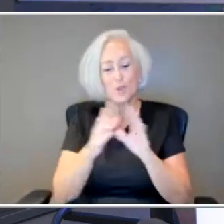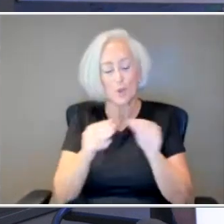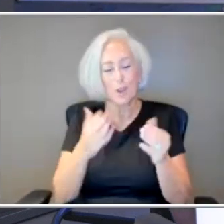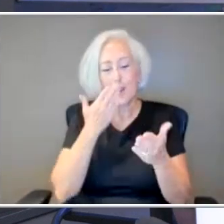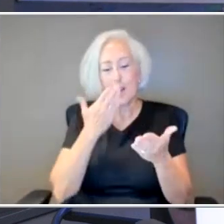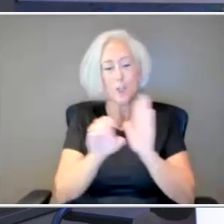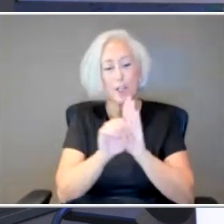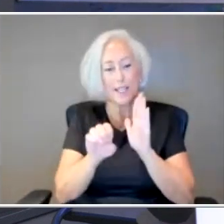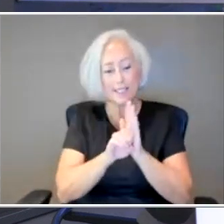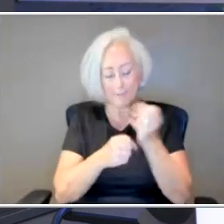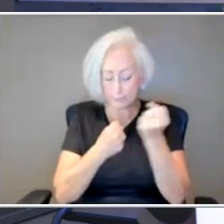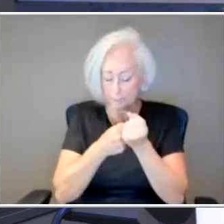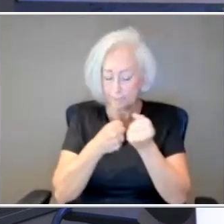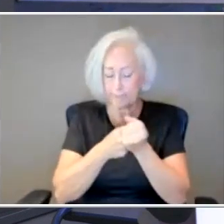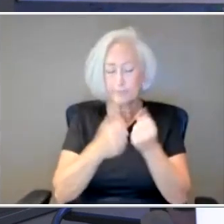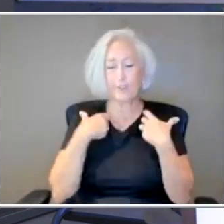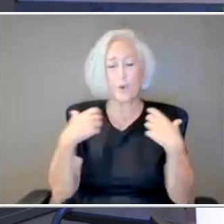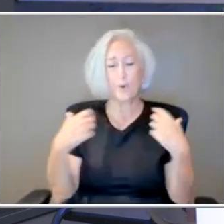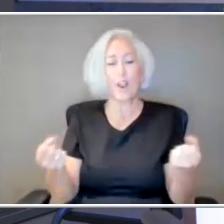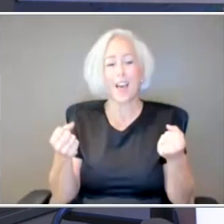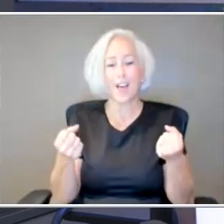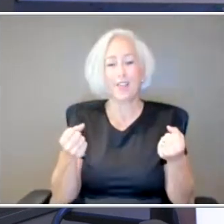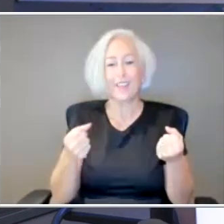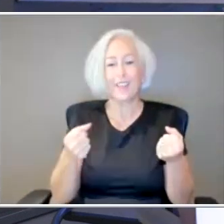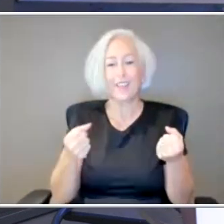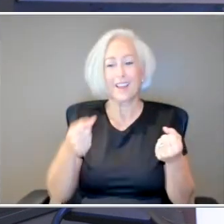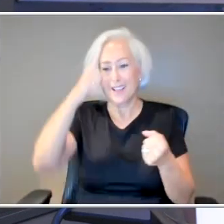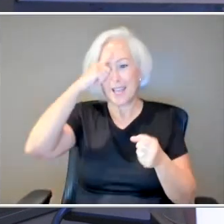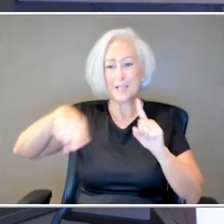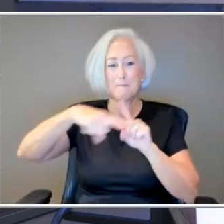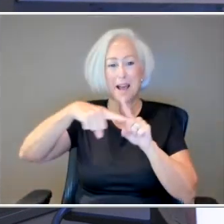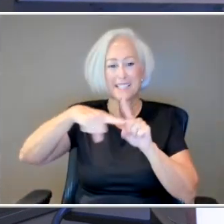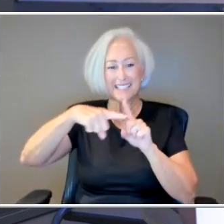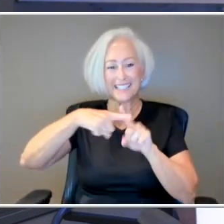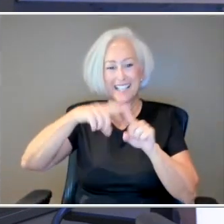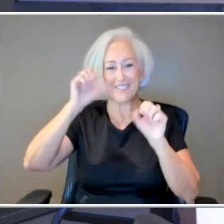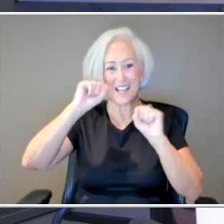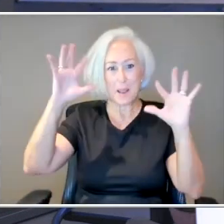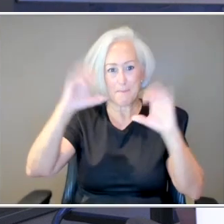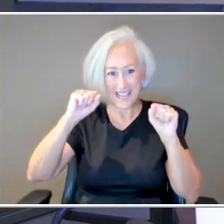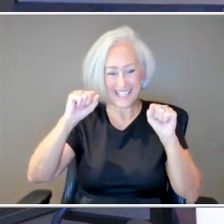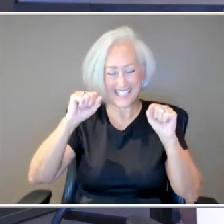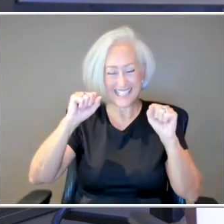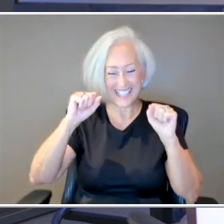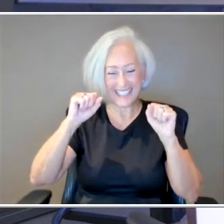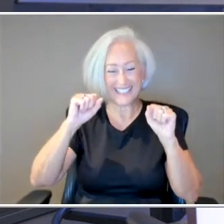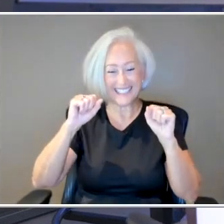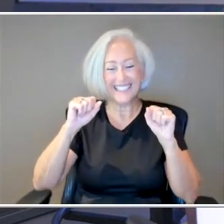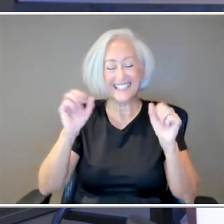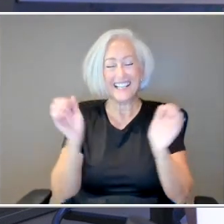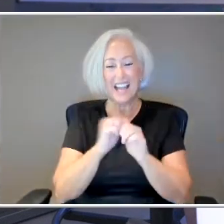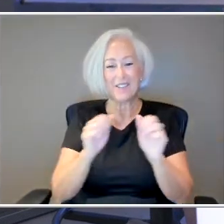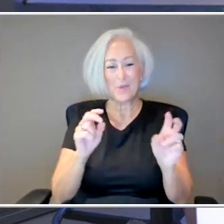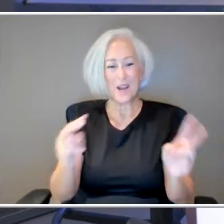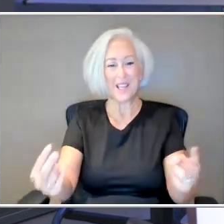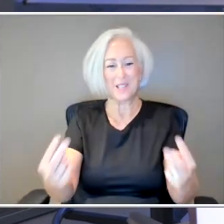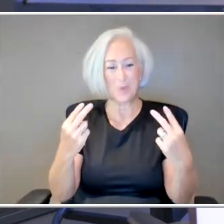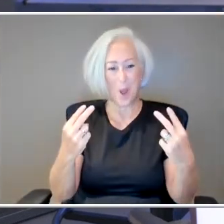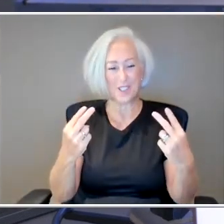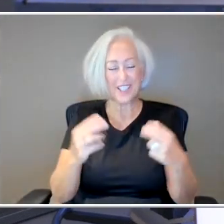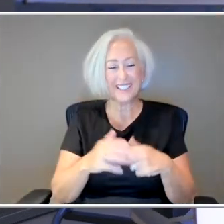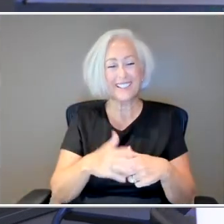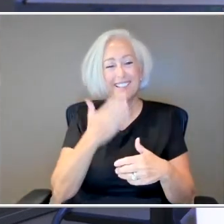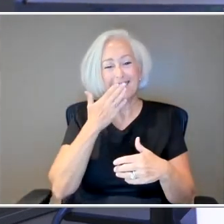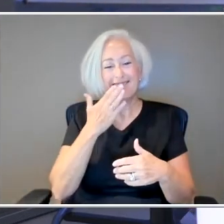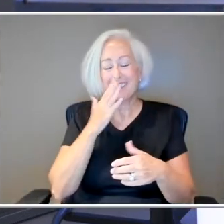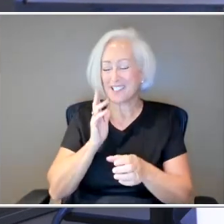for health and just being so positive and amazing, as everyone who's watching has been saying. So Thank you for having us too. I Yeah, think